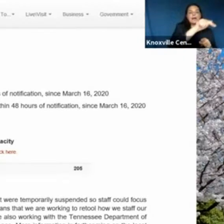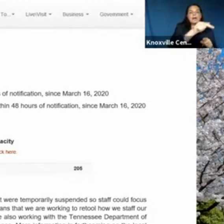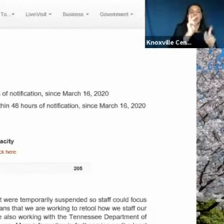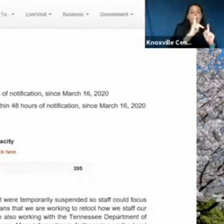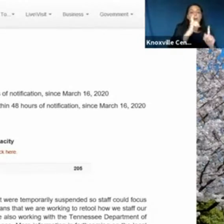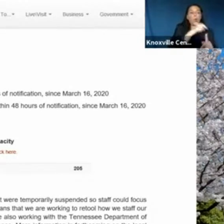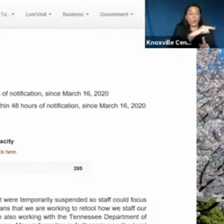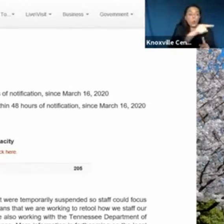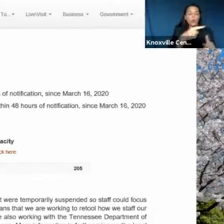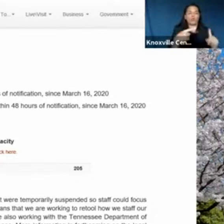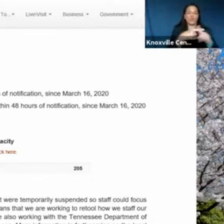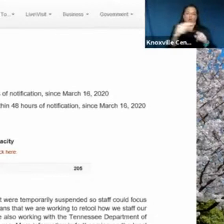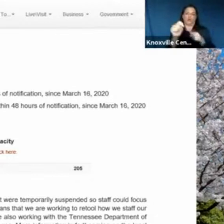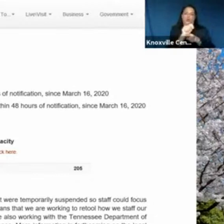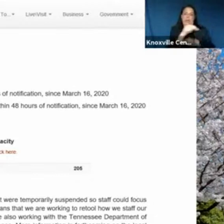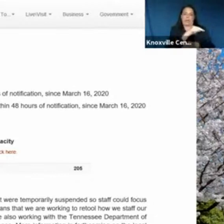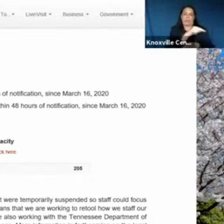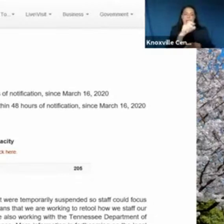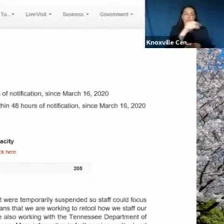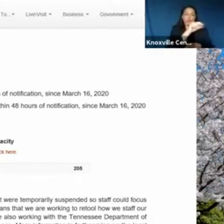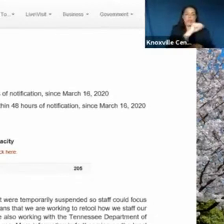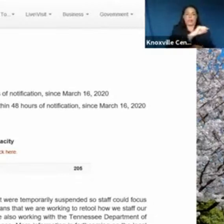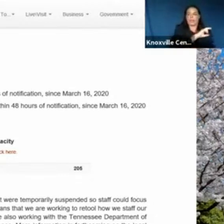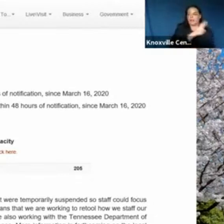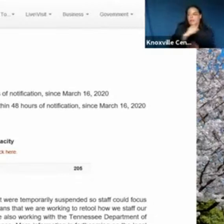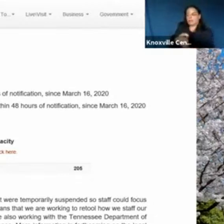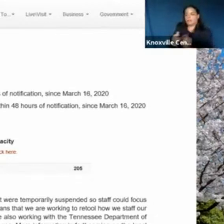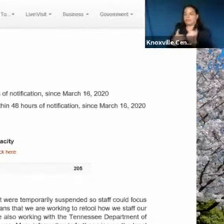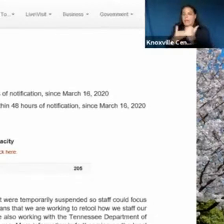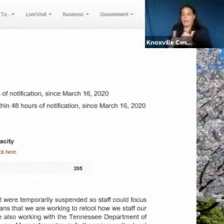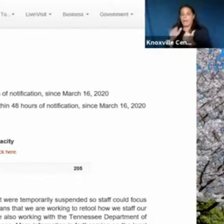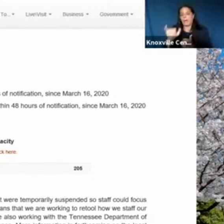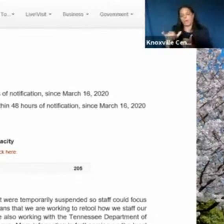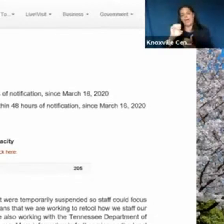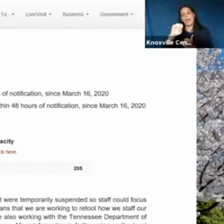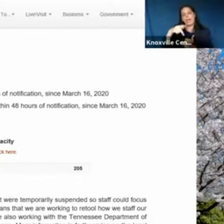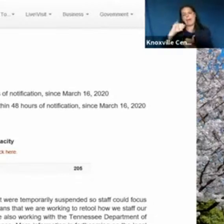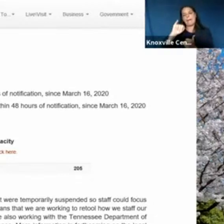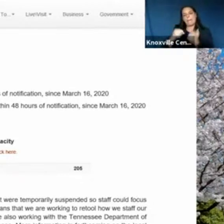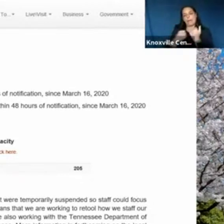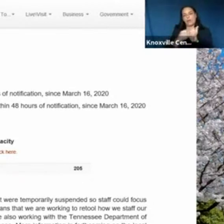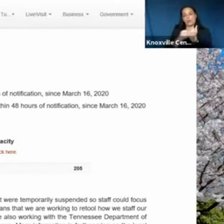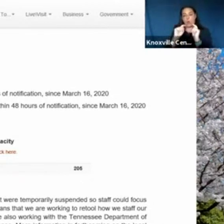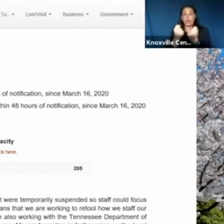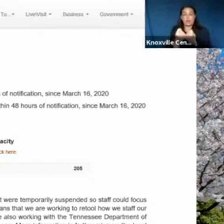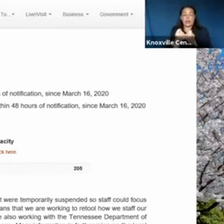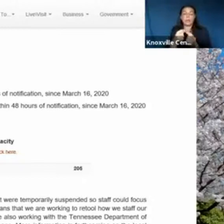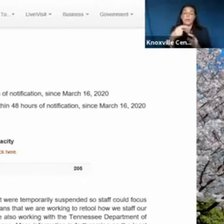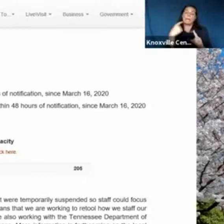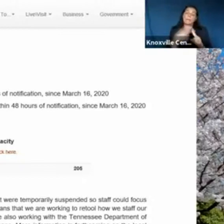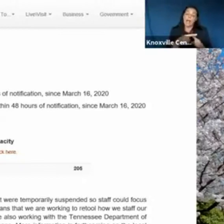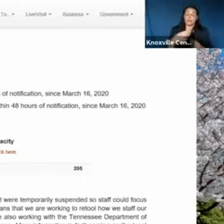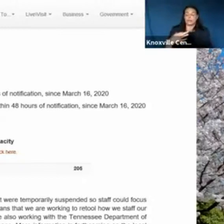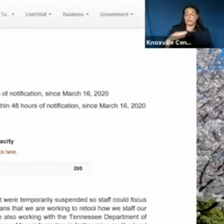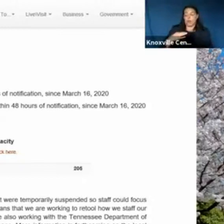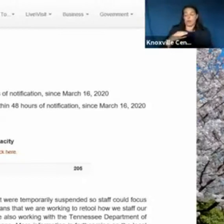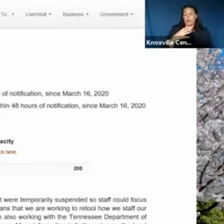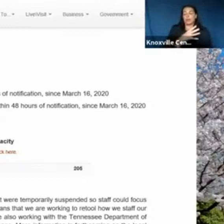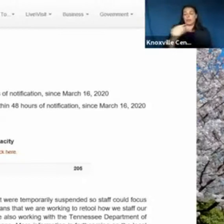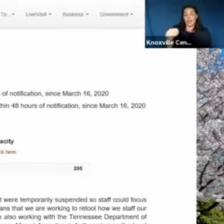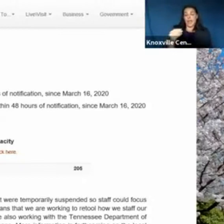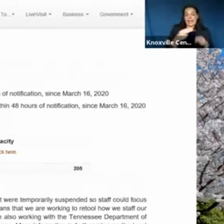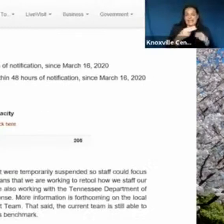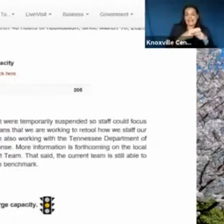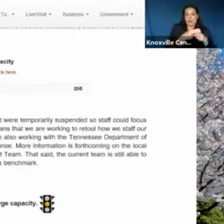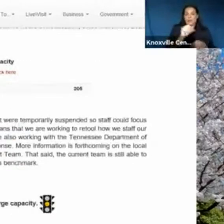jump into the EPI support team as needed, as well as bring in additional people to support this team, including volunteers and